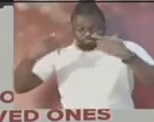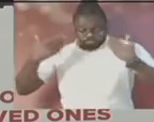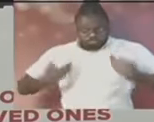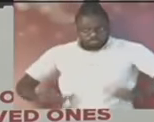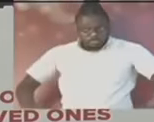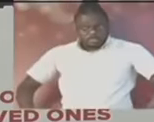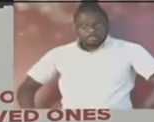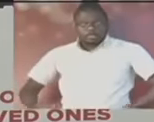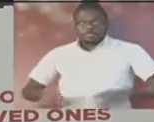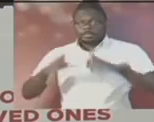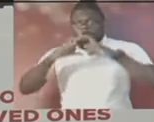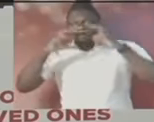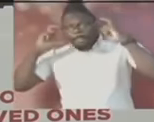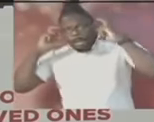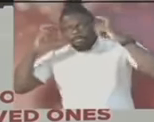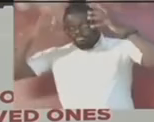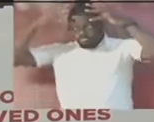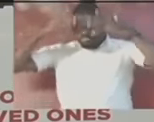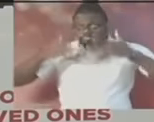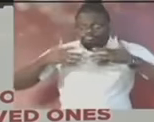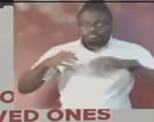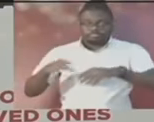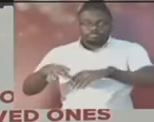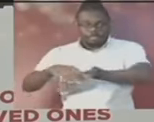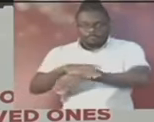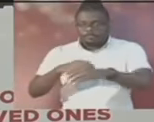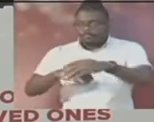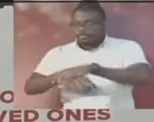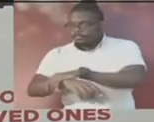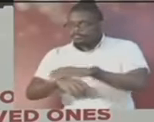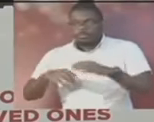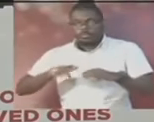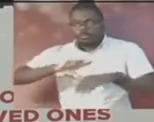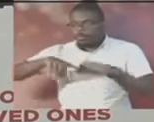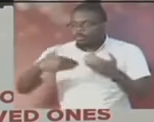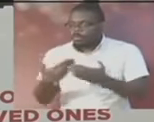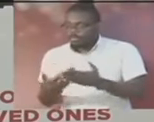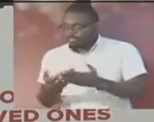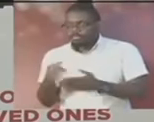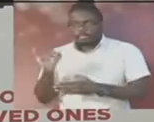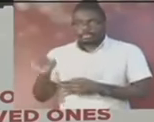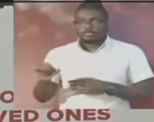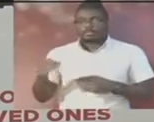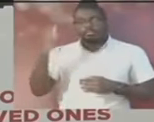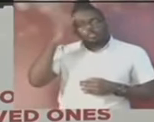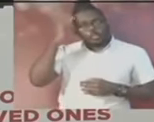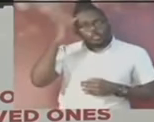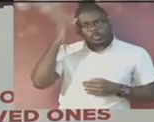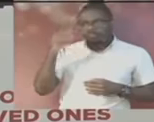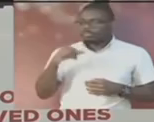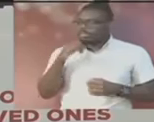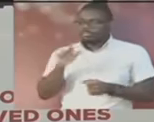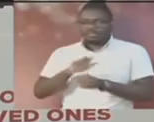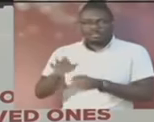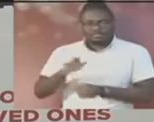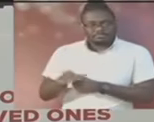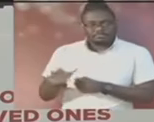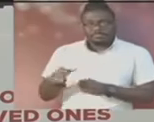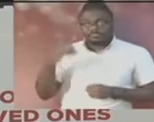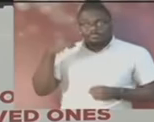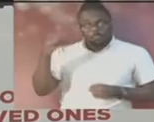masks, etc. And globally, there is a supply-demand challenge in terms of this sort of PPE.